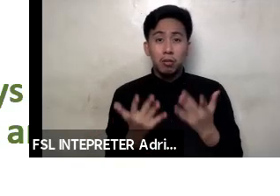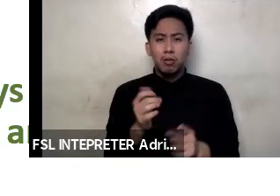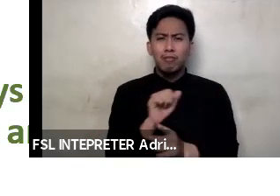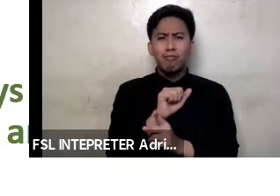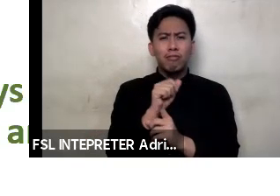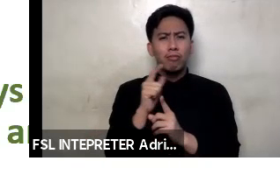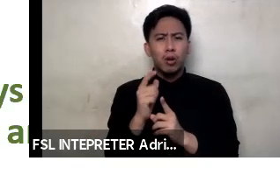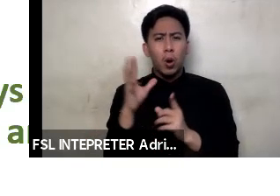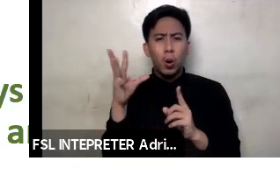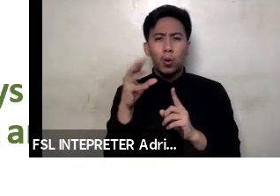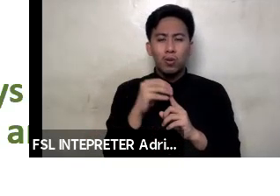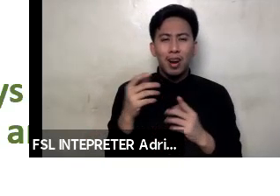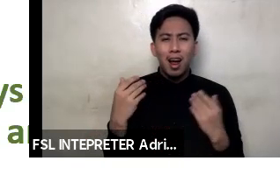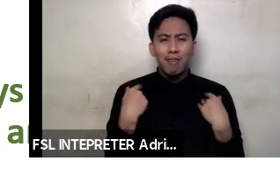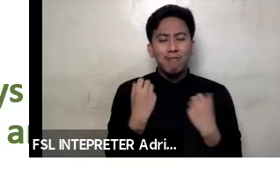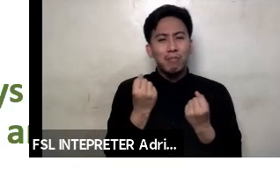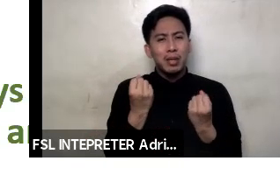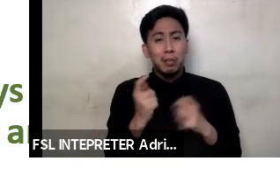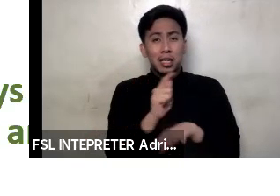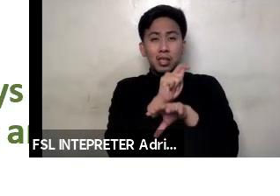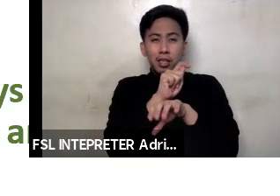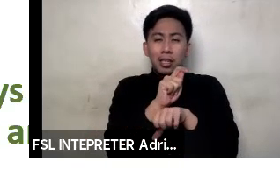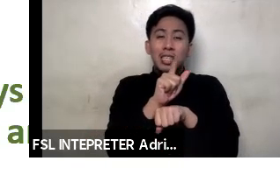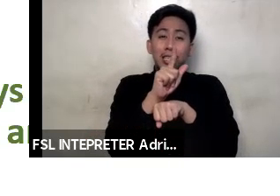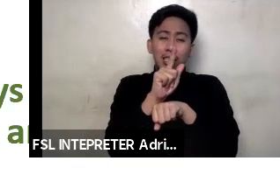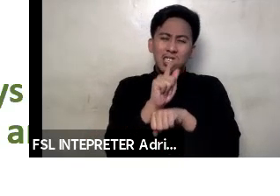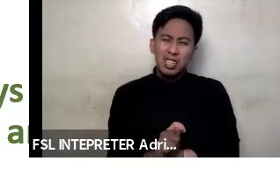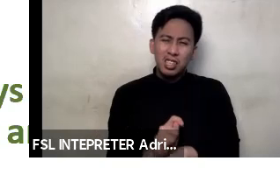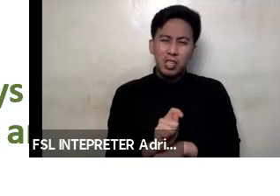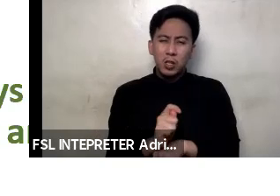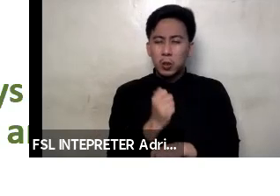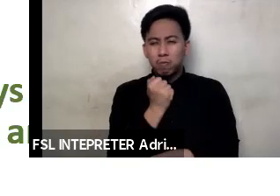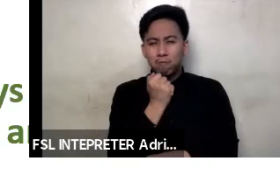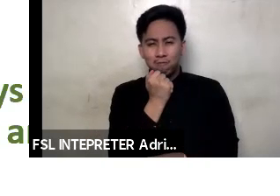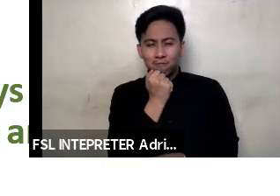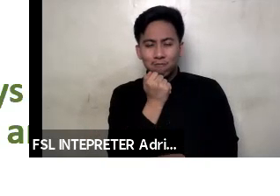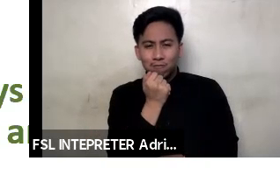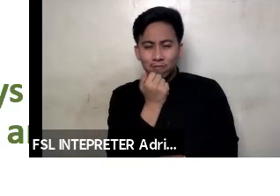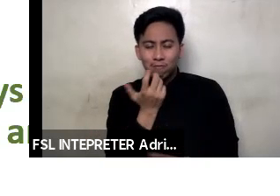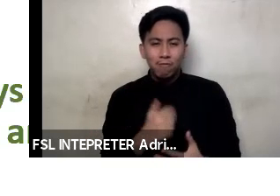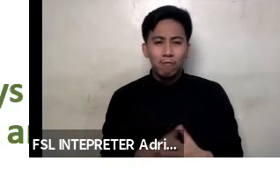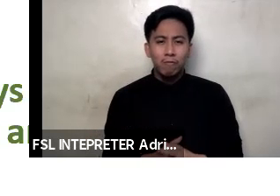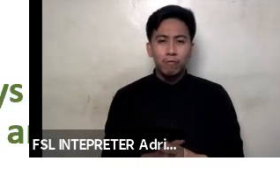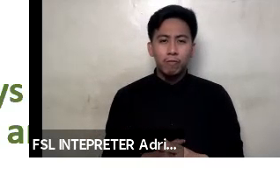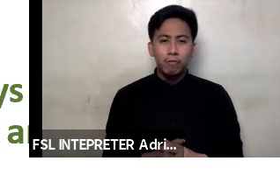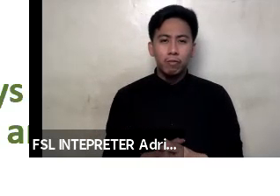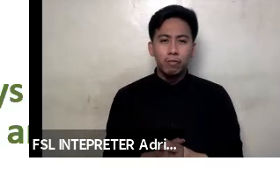mga misbeliefs natin, norms, no? And insufficient social protection, meaning to say for example, 4Ps is not covering the